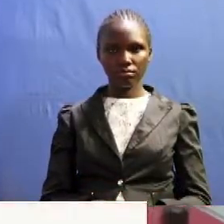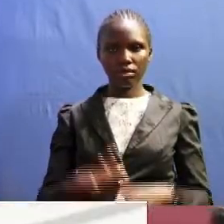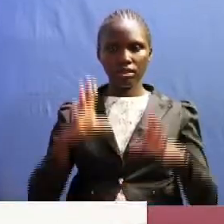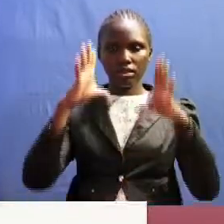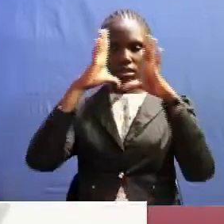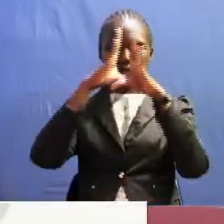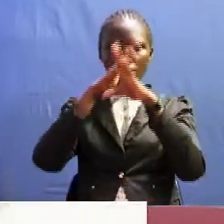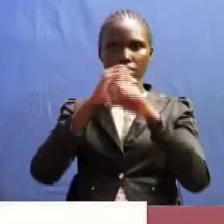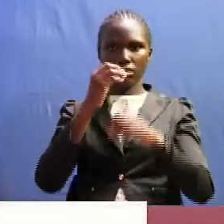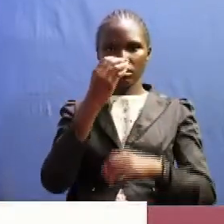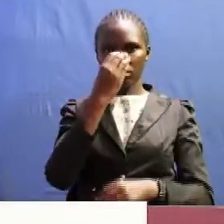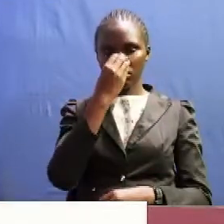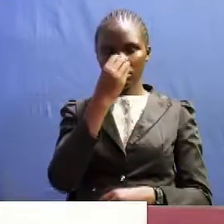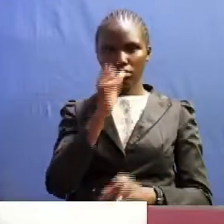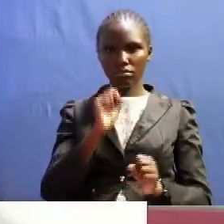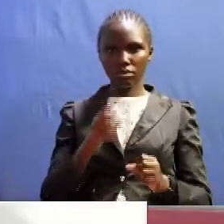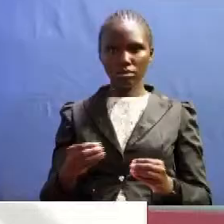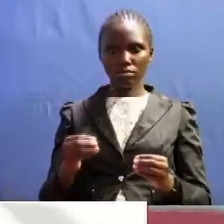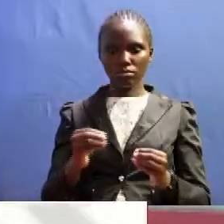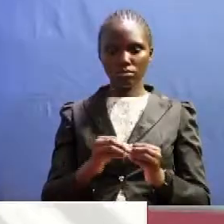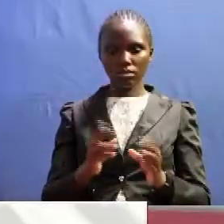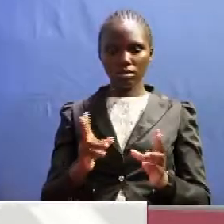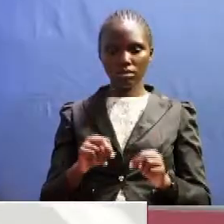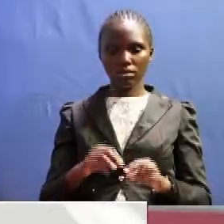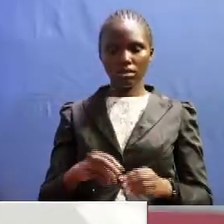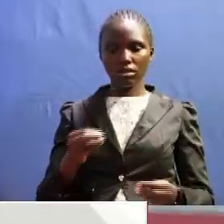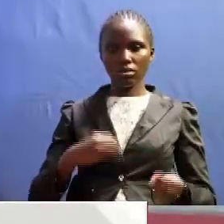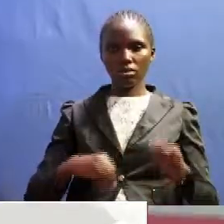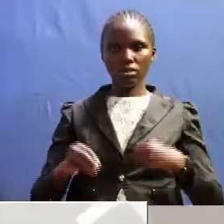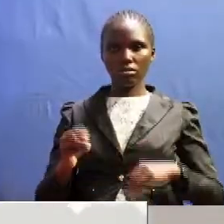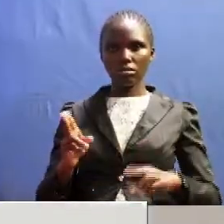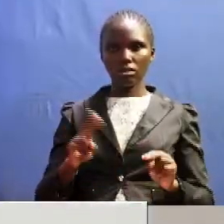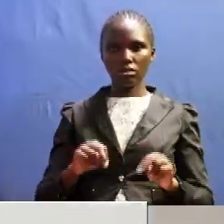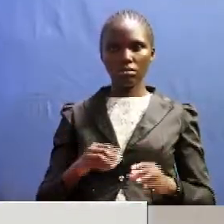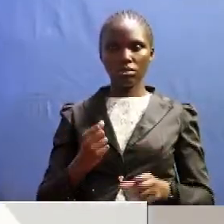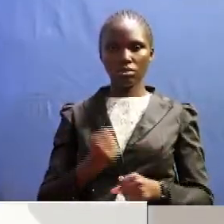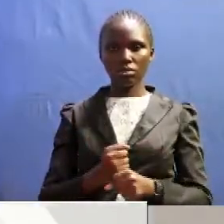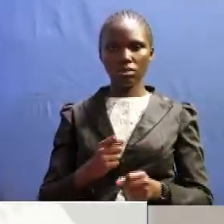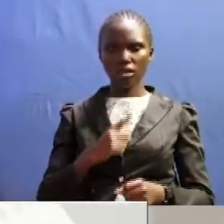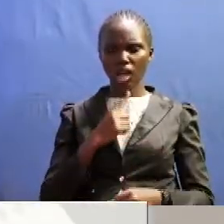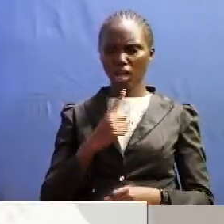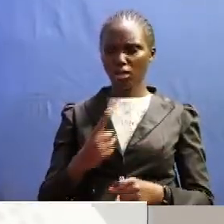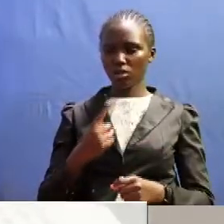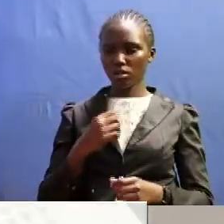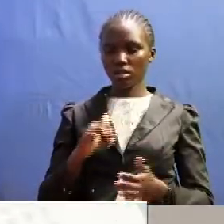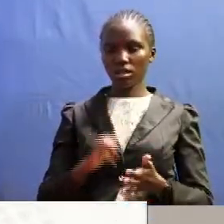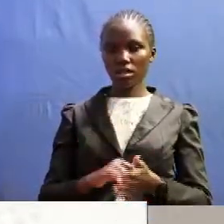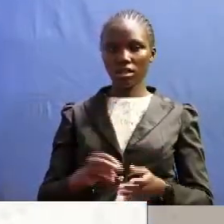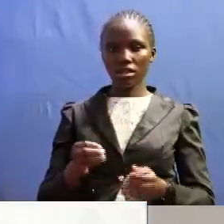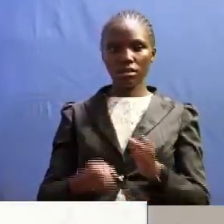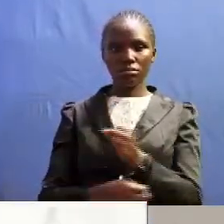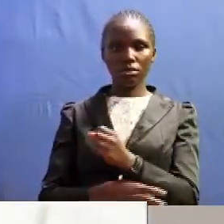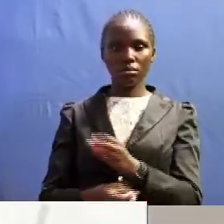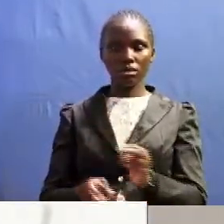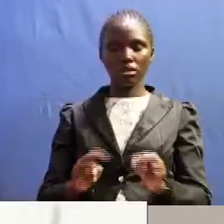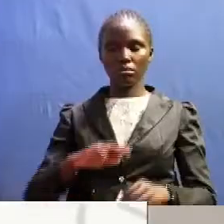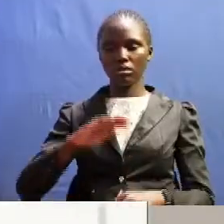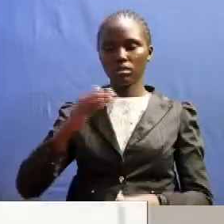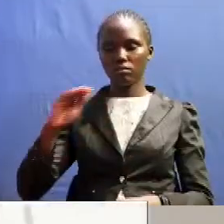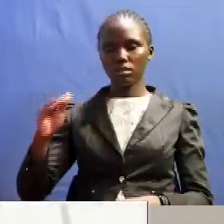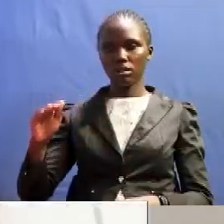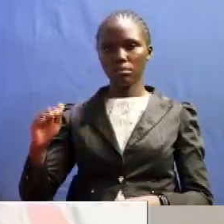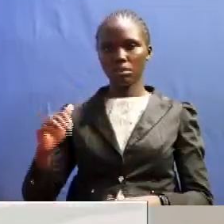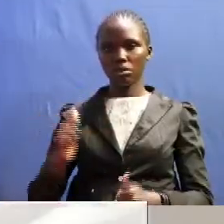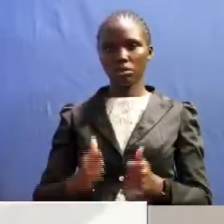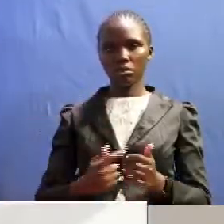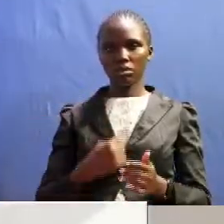President William Ruto recently intensified his anti-corruption rhetoric, accusing MPs of bribery and extortion. Ruto